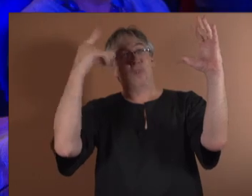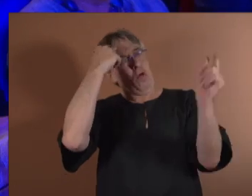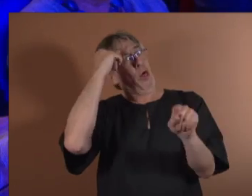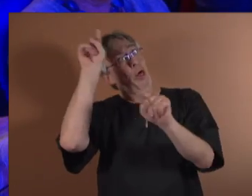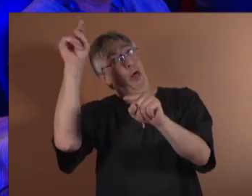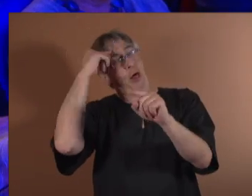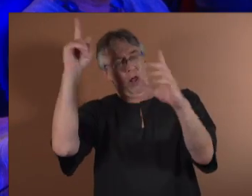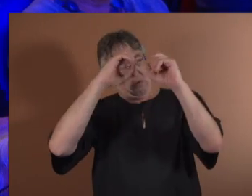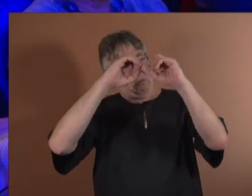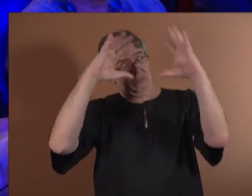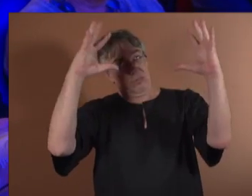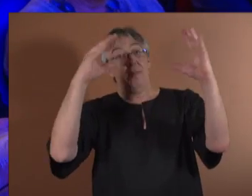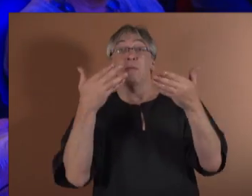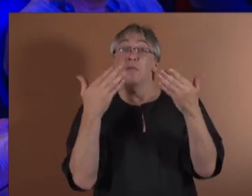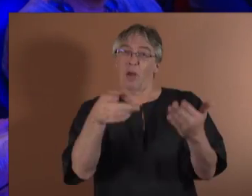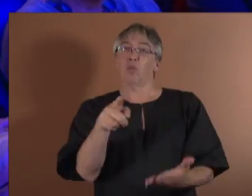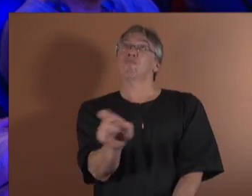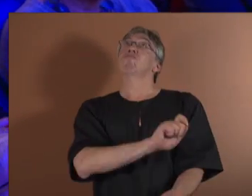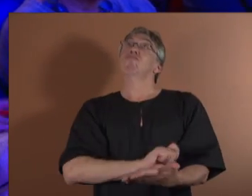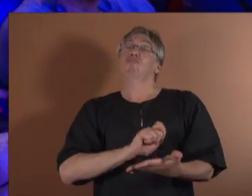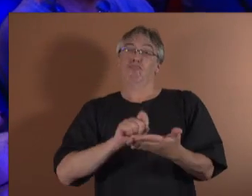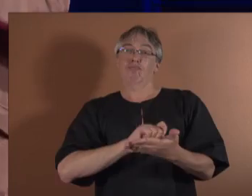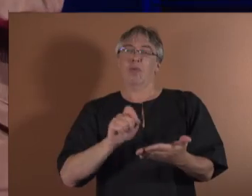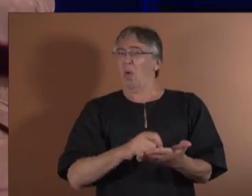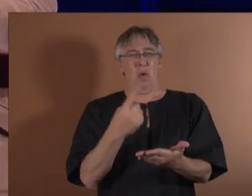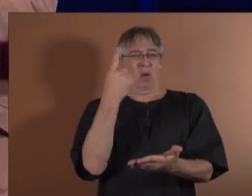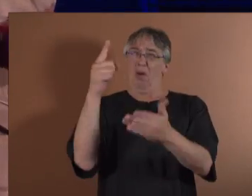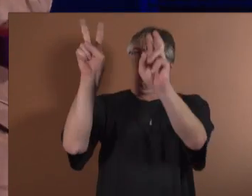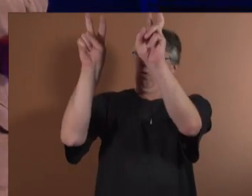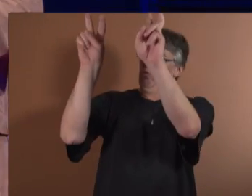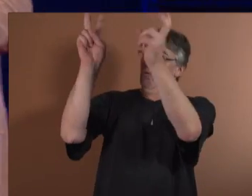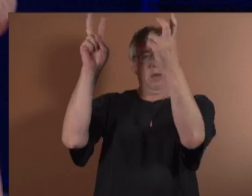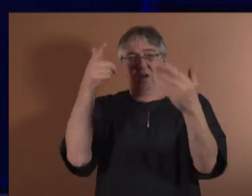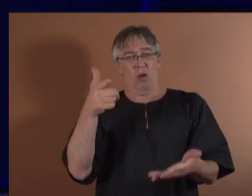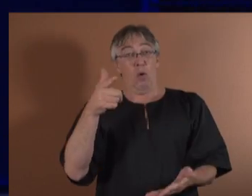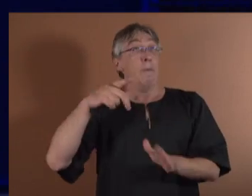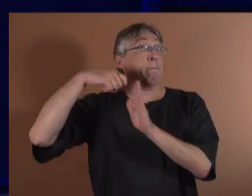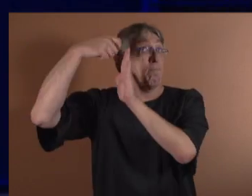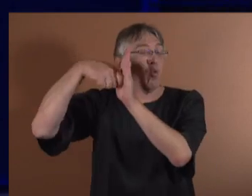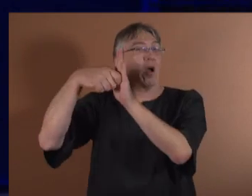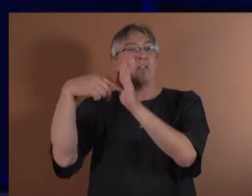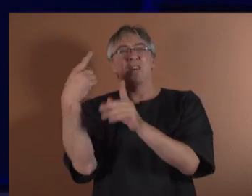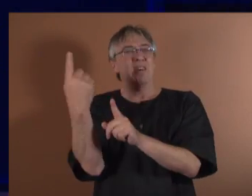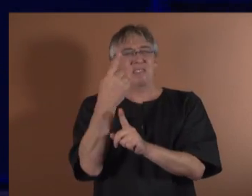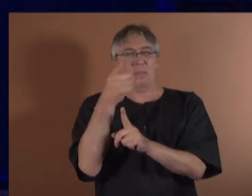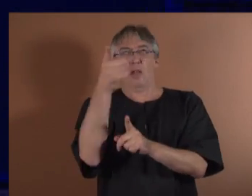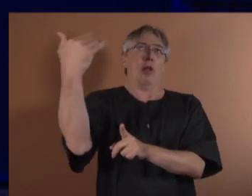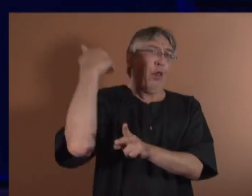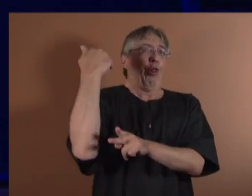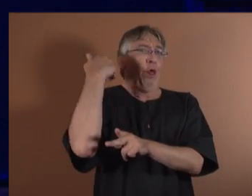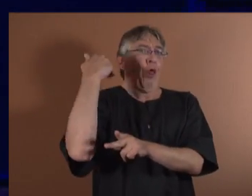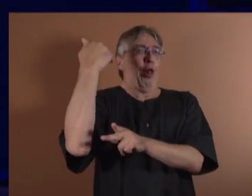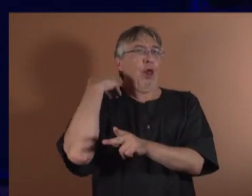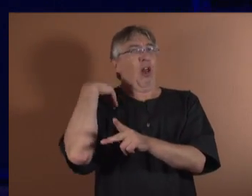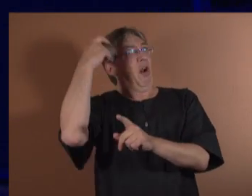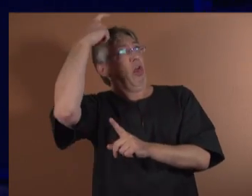And then in your notes, would you just write that down? Pick a topic, an event, or a project, a real thing right now that perhaps is most on